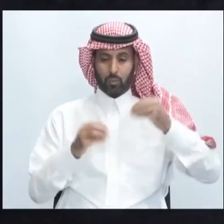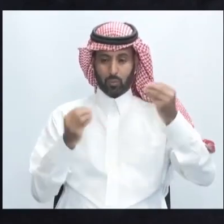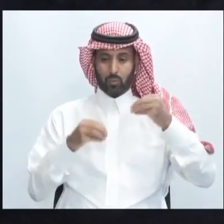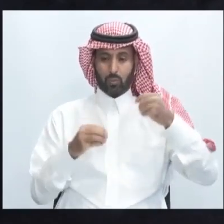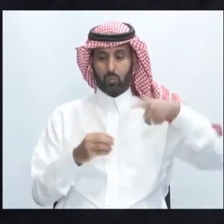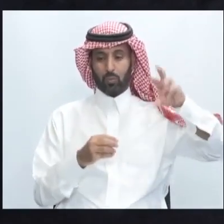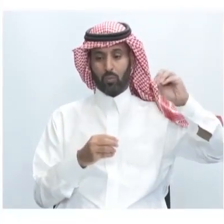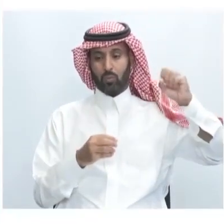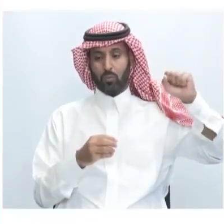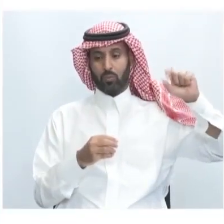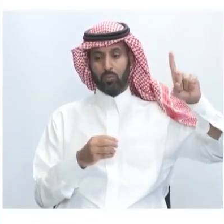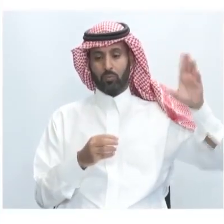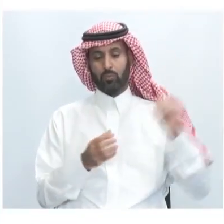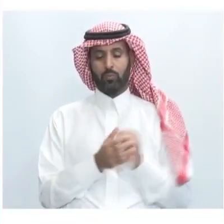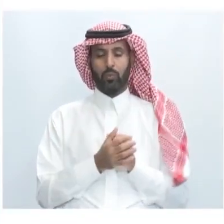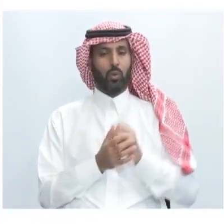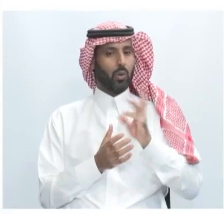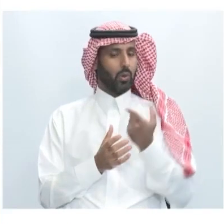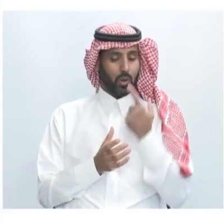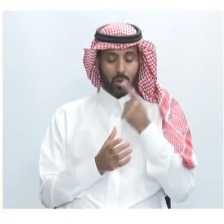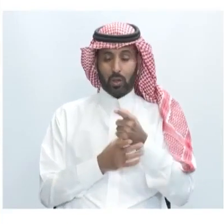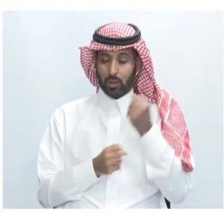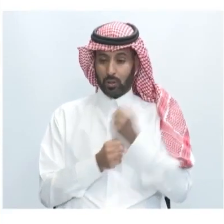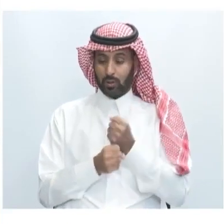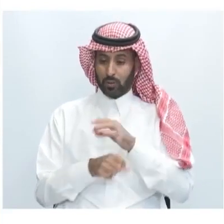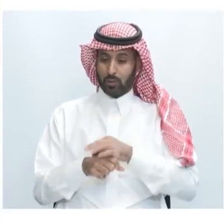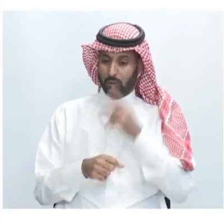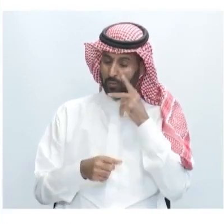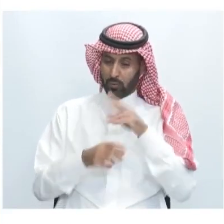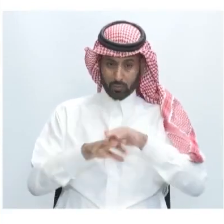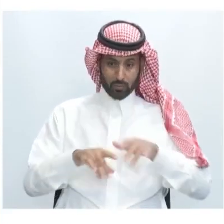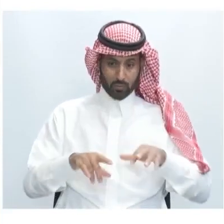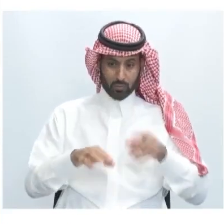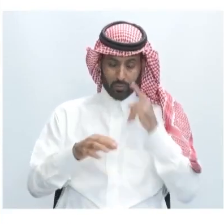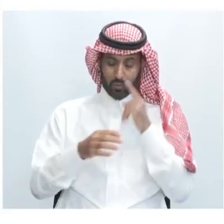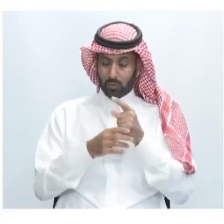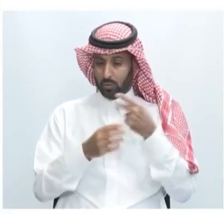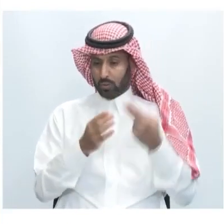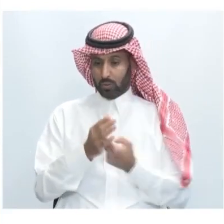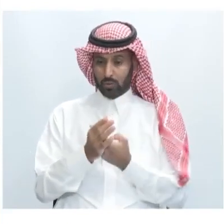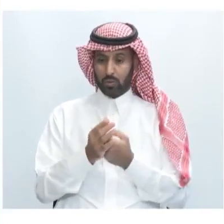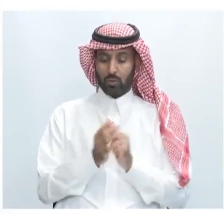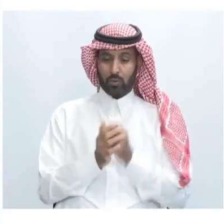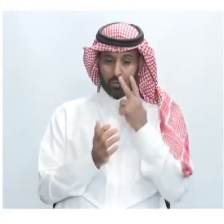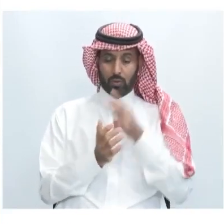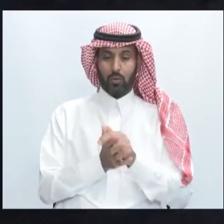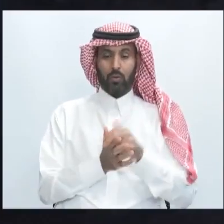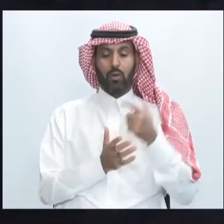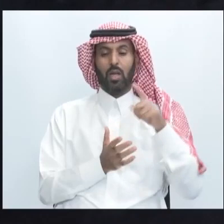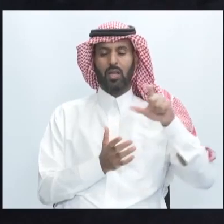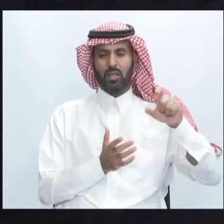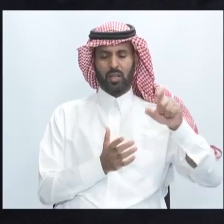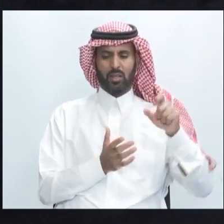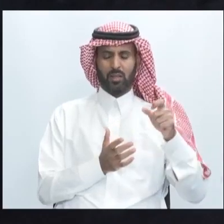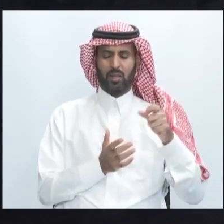of fruit. Excellent. What is someone doing with the computer and the memory stick? When you look at the picture of the